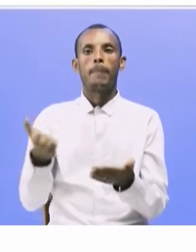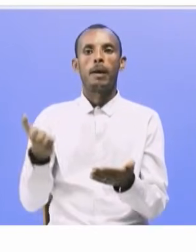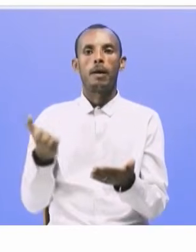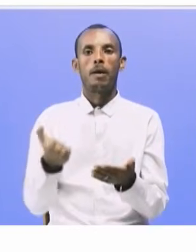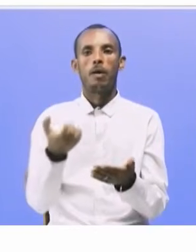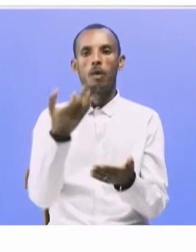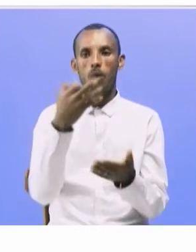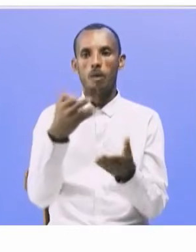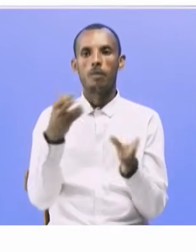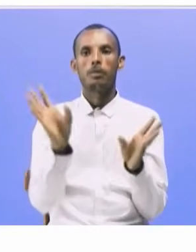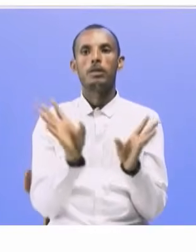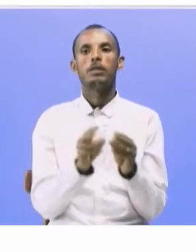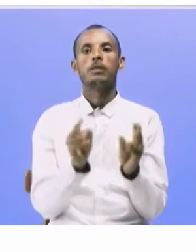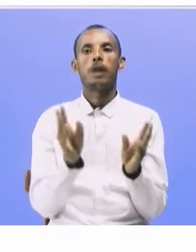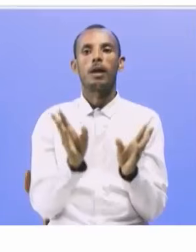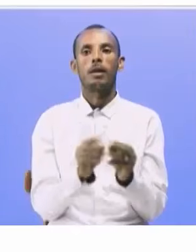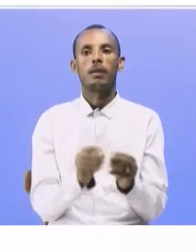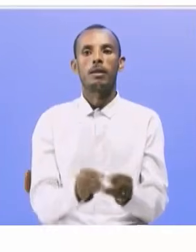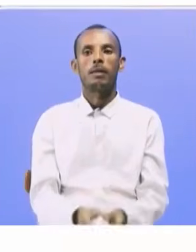of